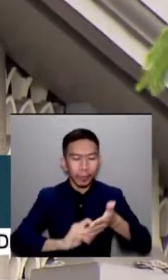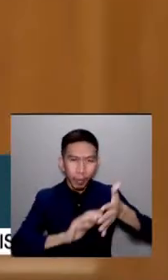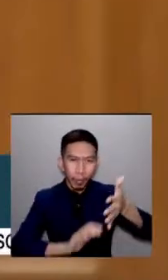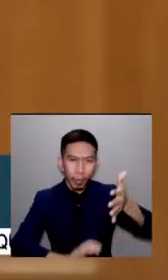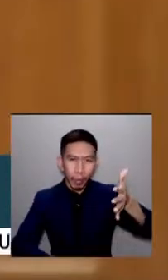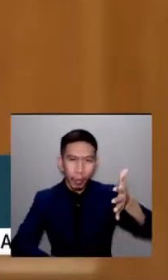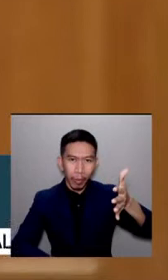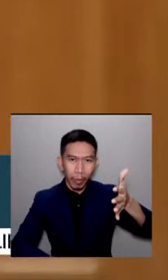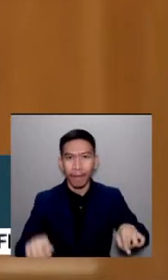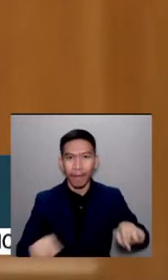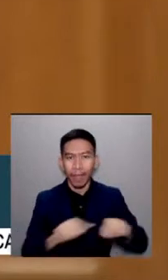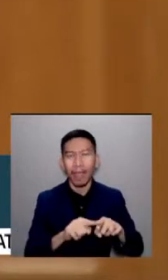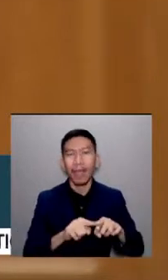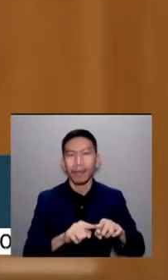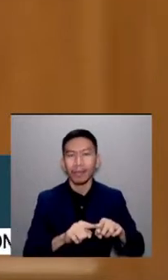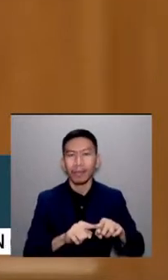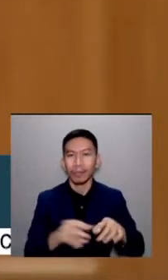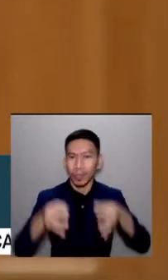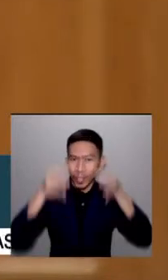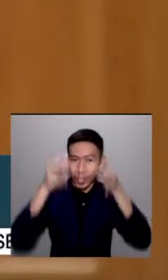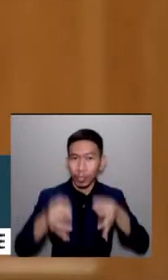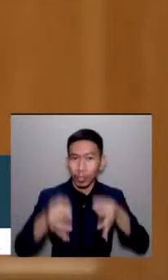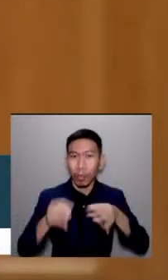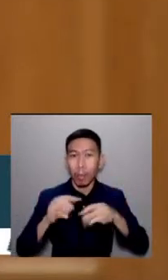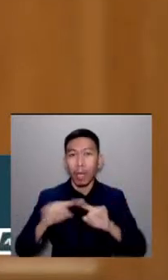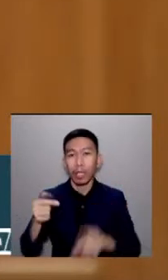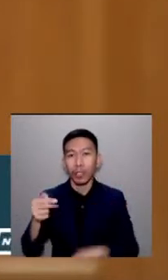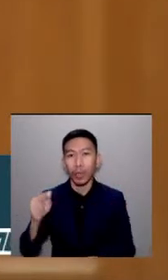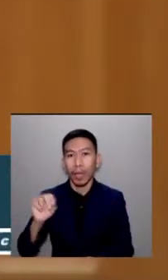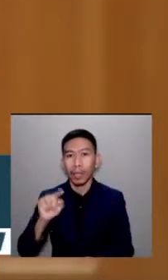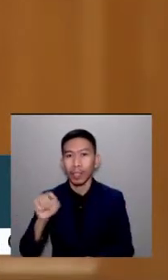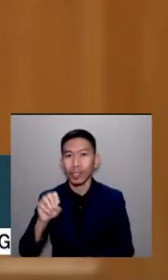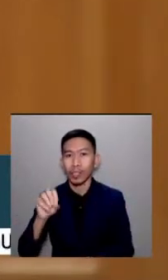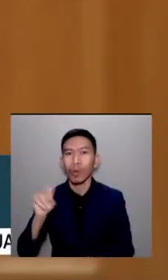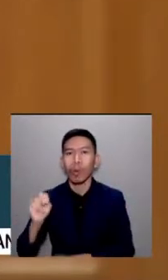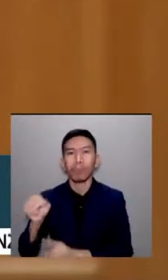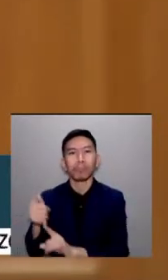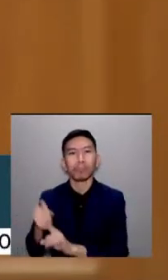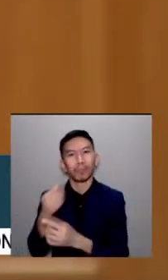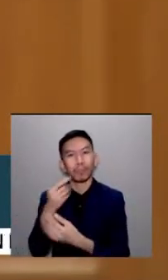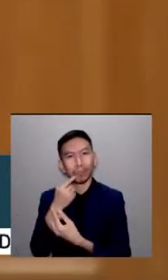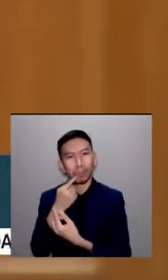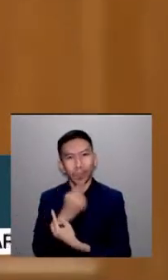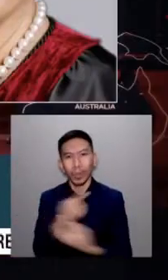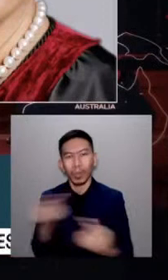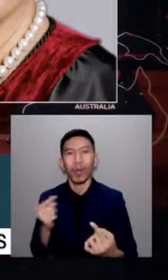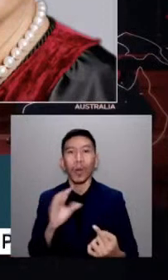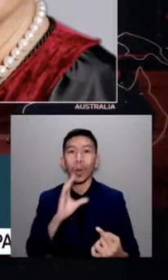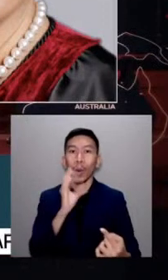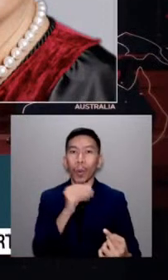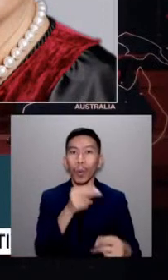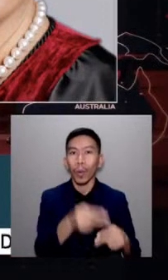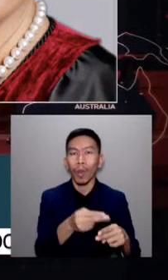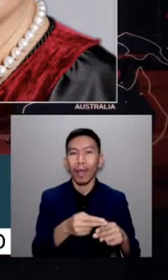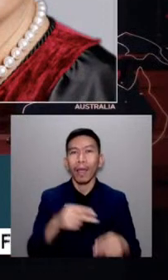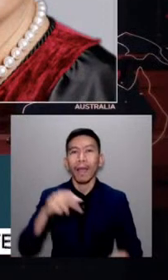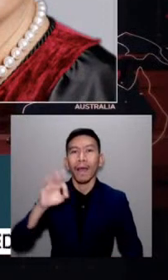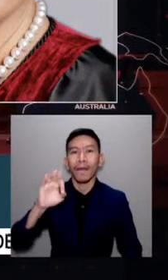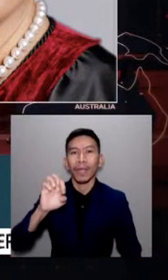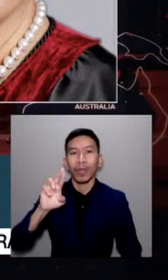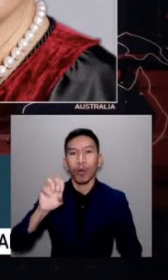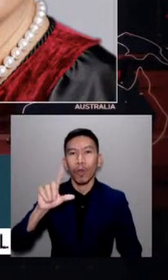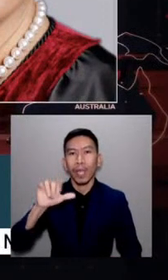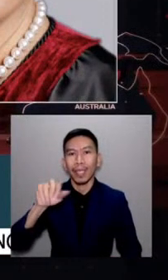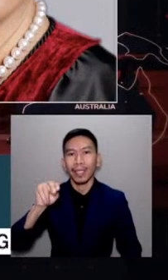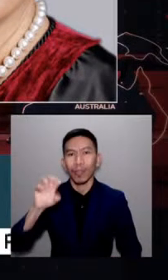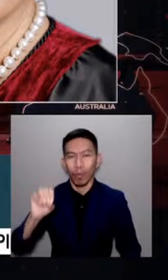ponencia. But Guanzon is naming Commissioner Amy Ferolino as the ponente in this case. The other commissioner, Commissioner